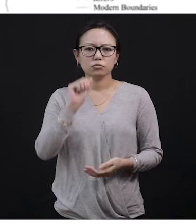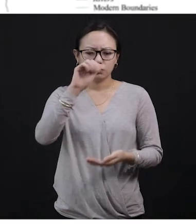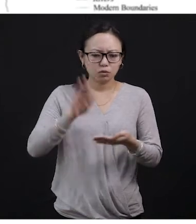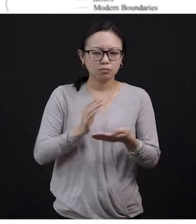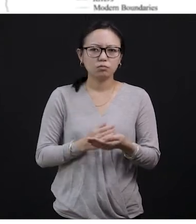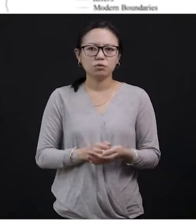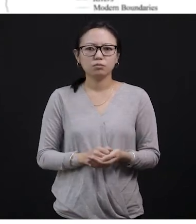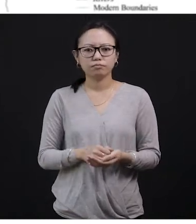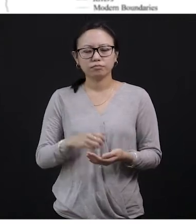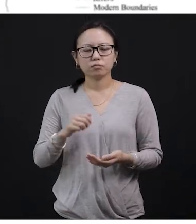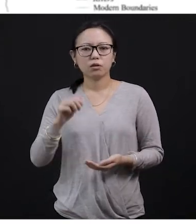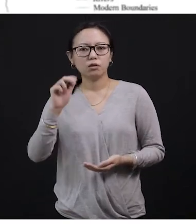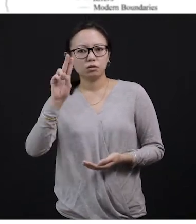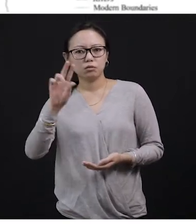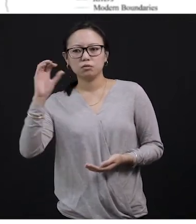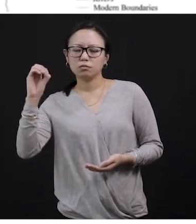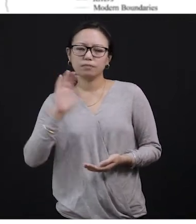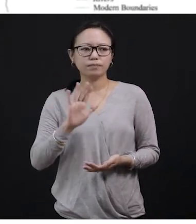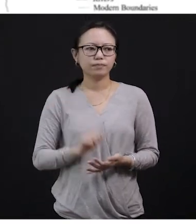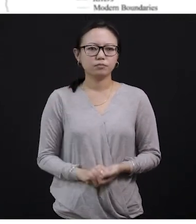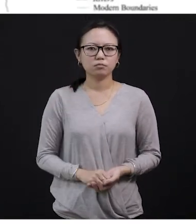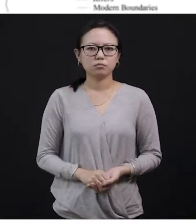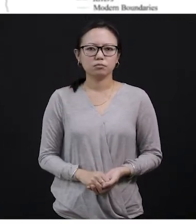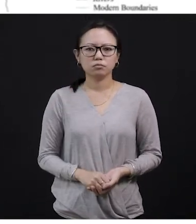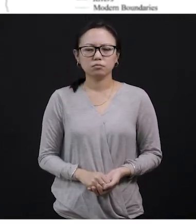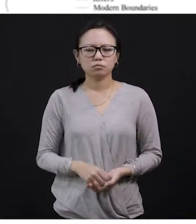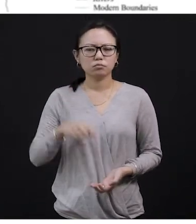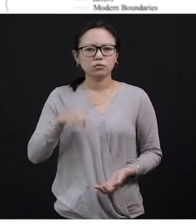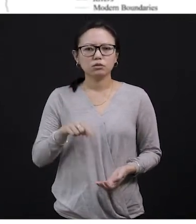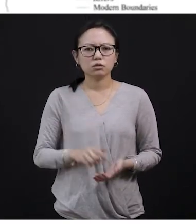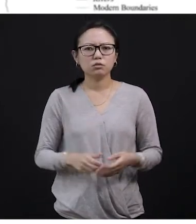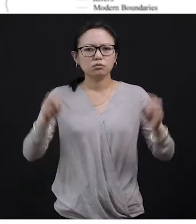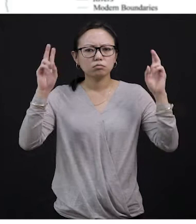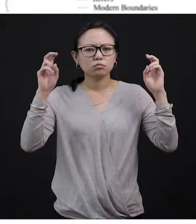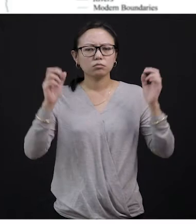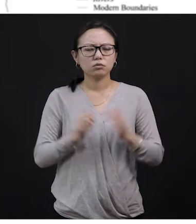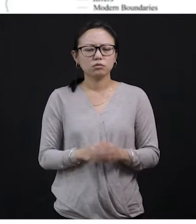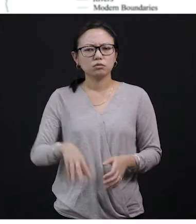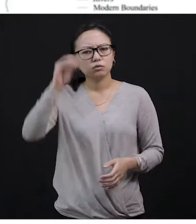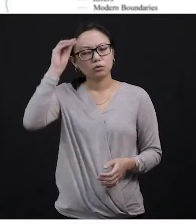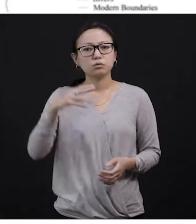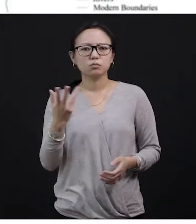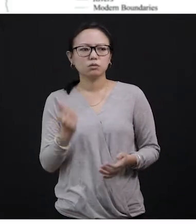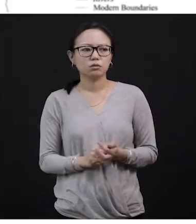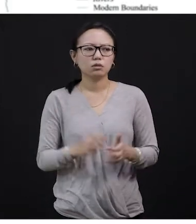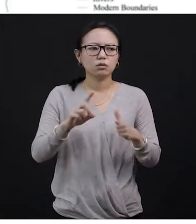Here in this lesson, you will learn about the two kingdoms, Janapadas